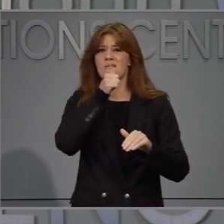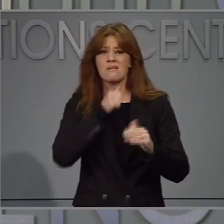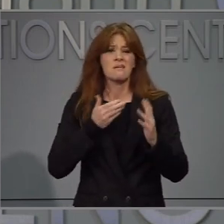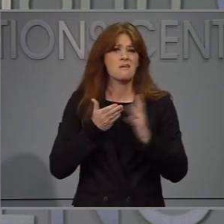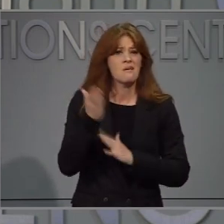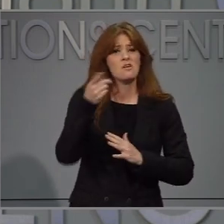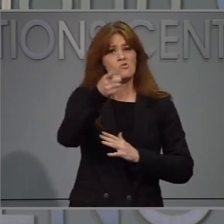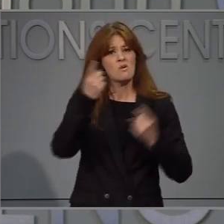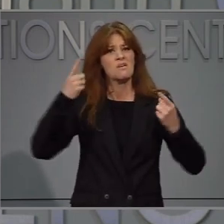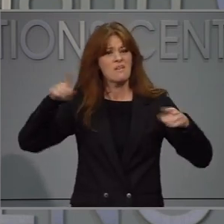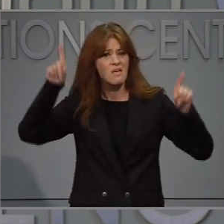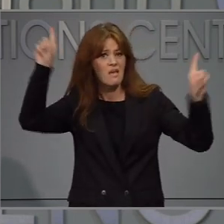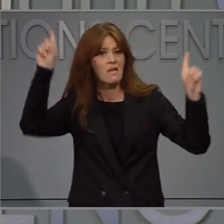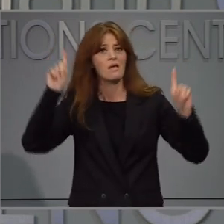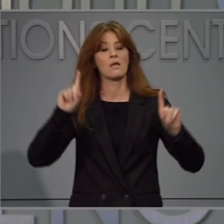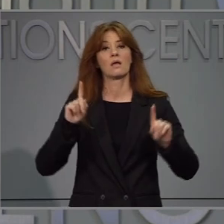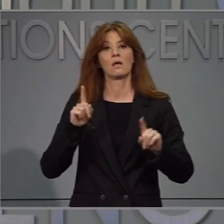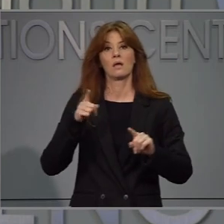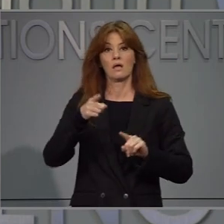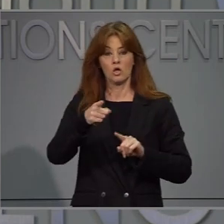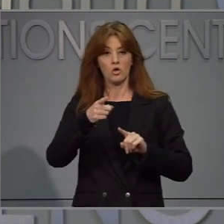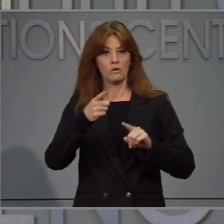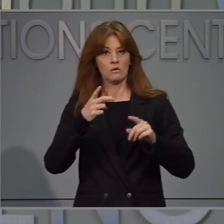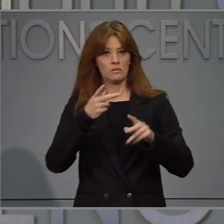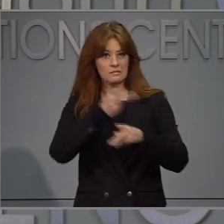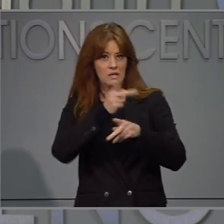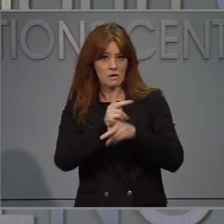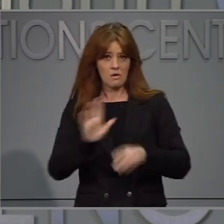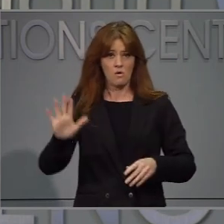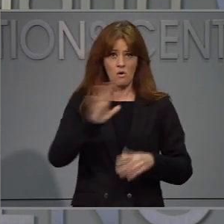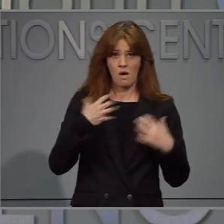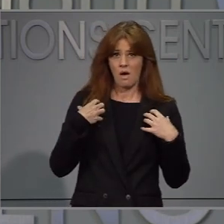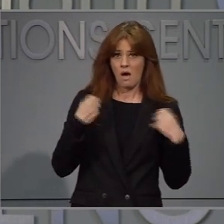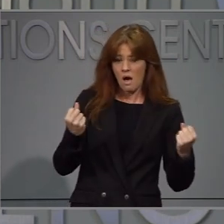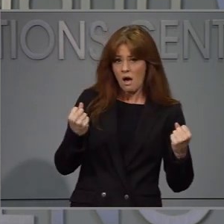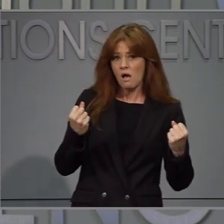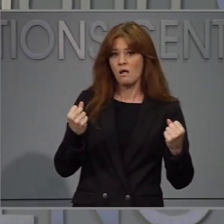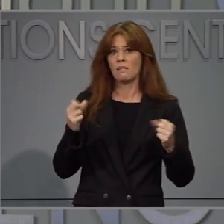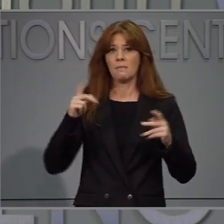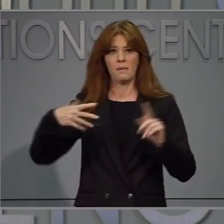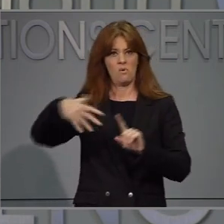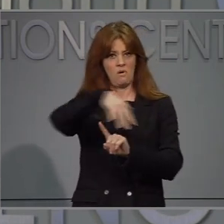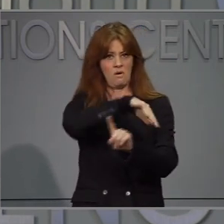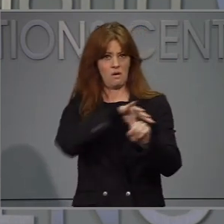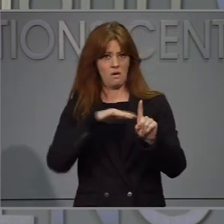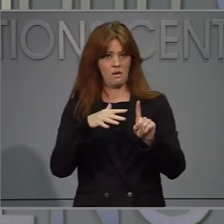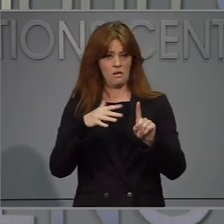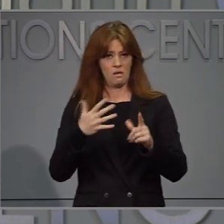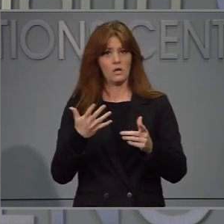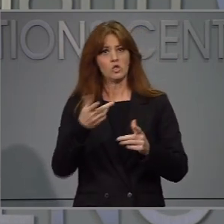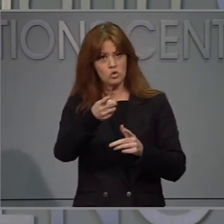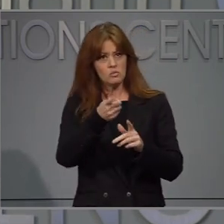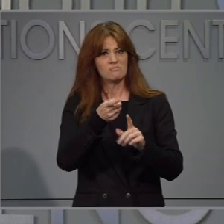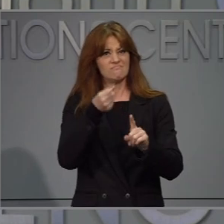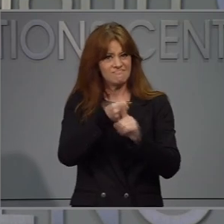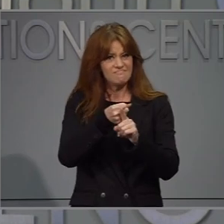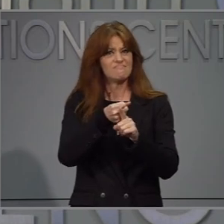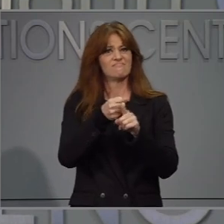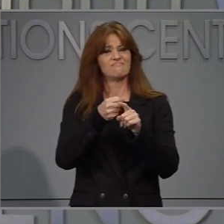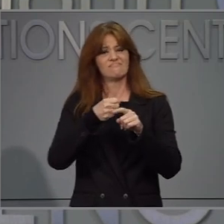working. By looking out for your health and those around you, you're making a